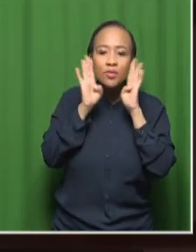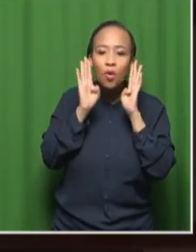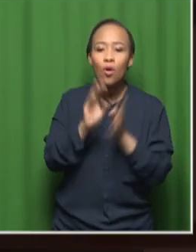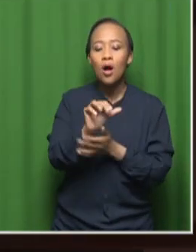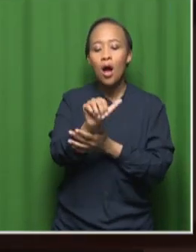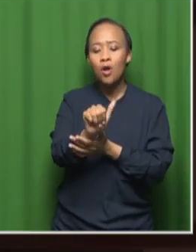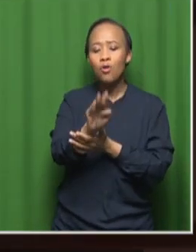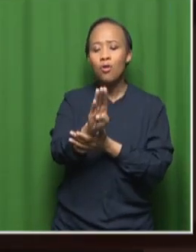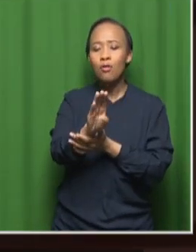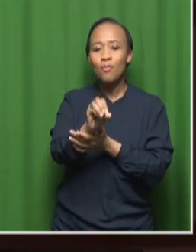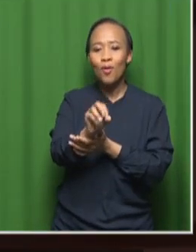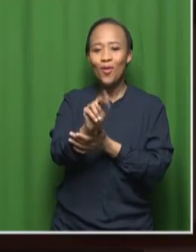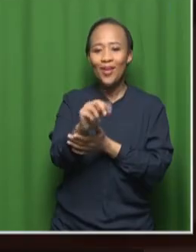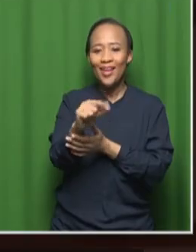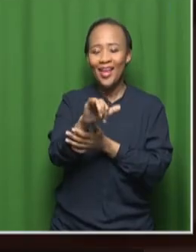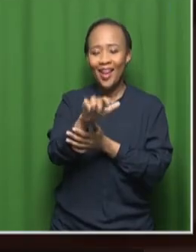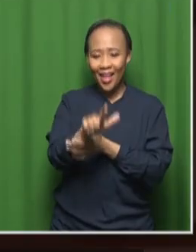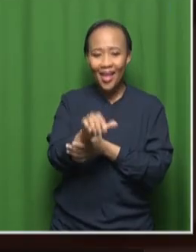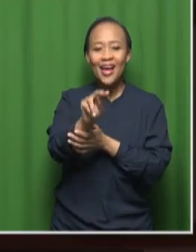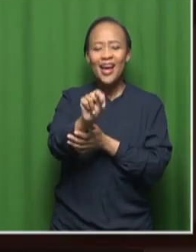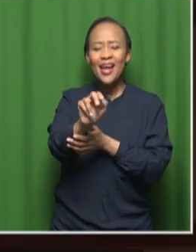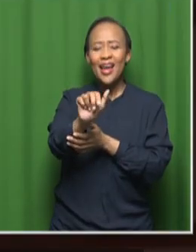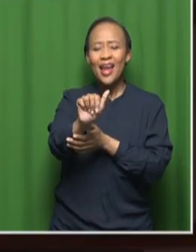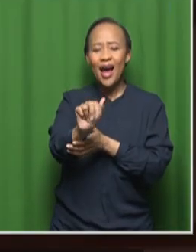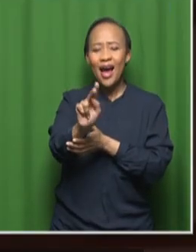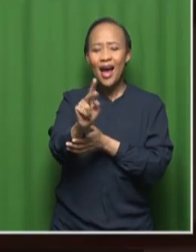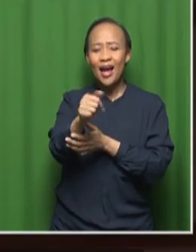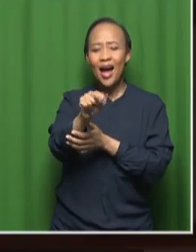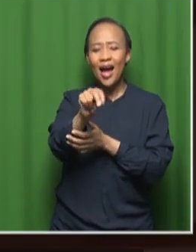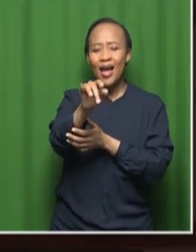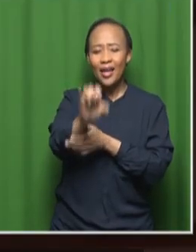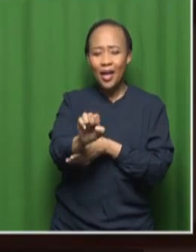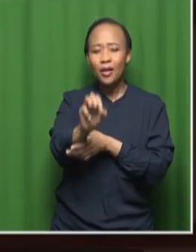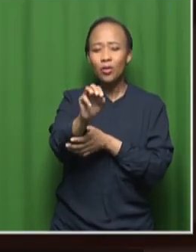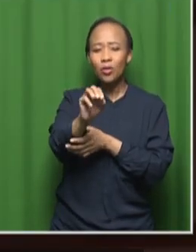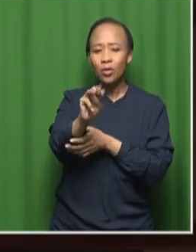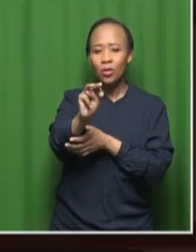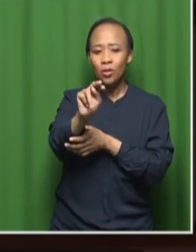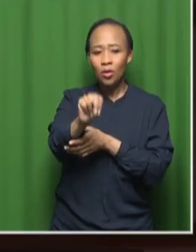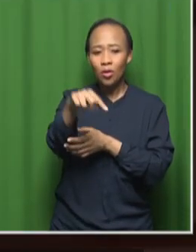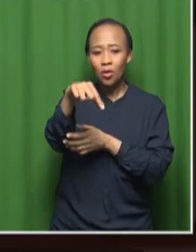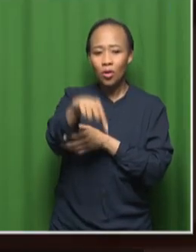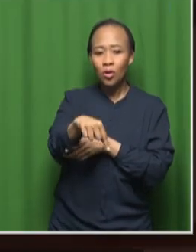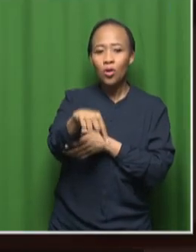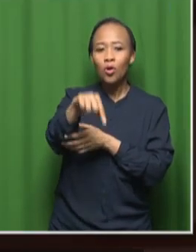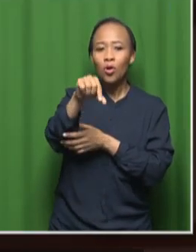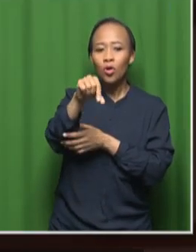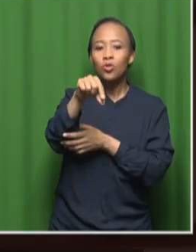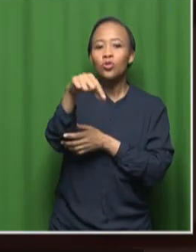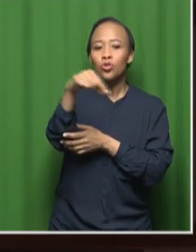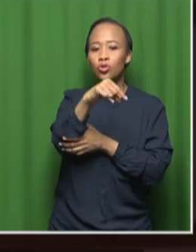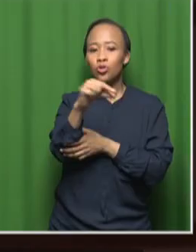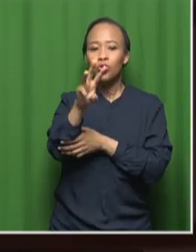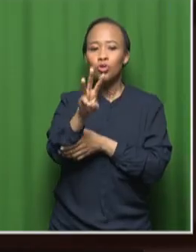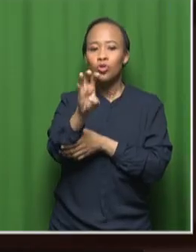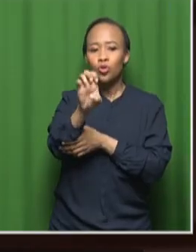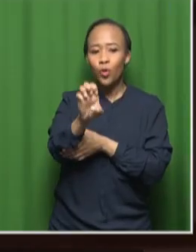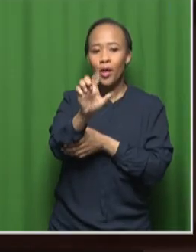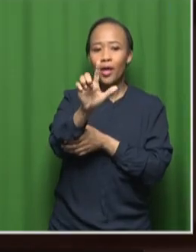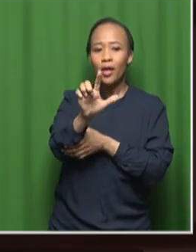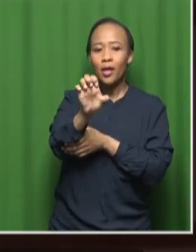Abongile Ngqoleka. Abongile Ngqoleka. Then my WhatsApp business number is 071